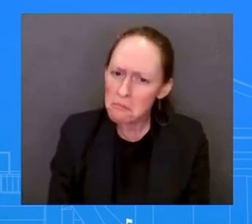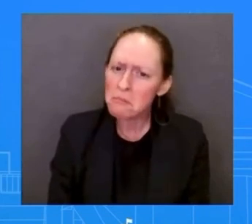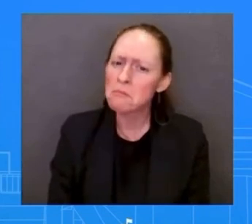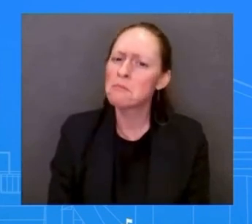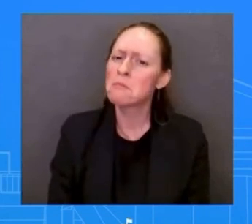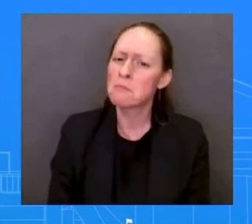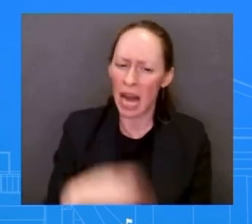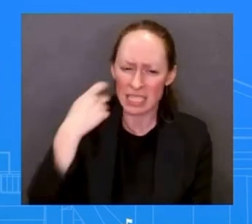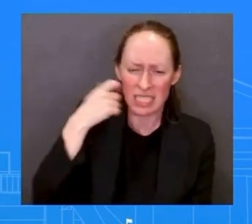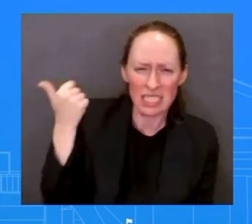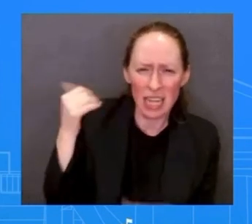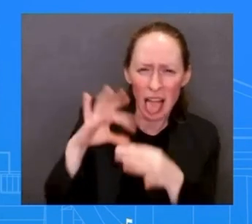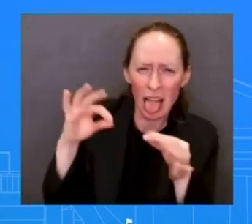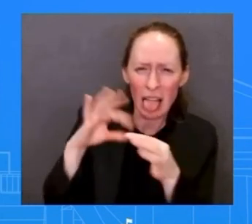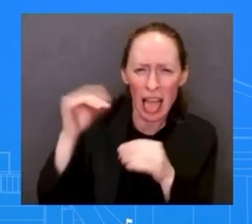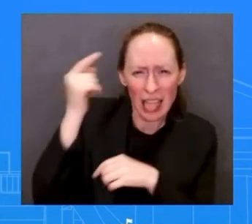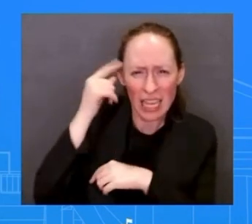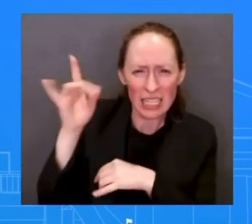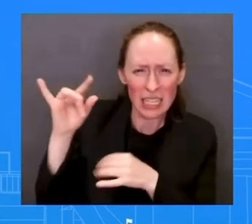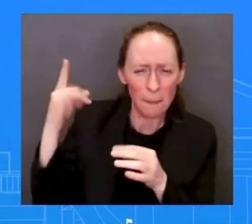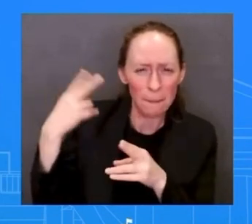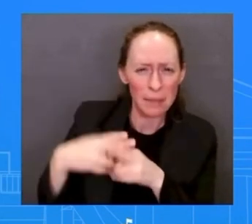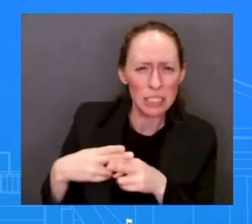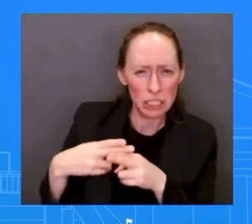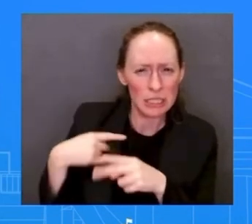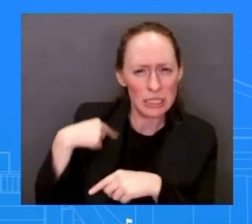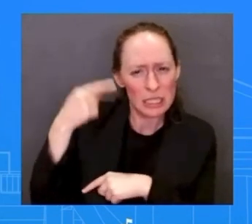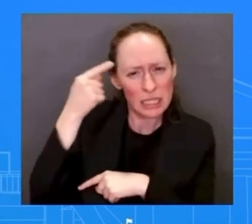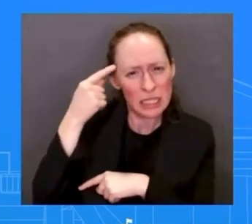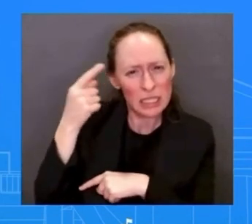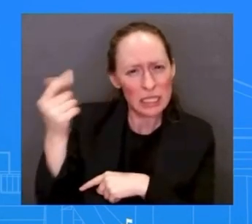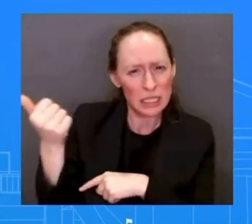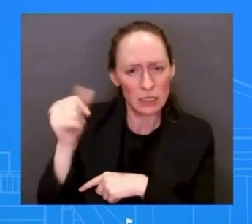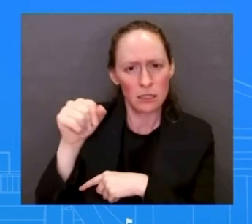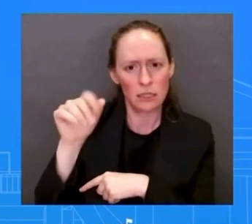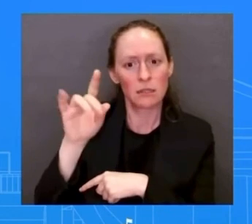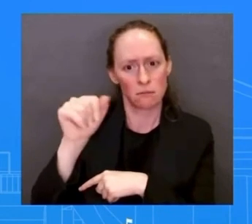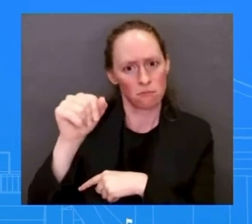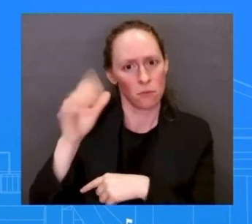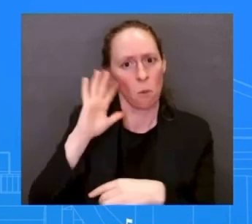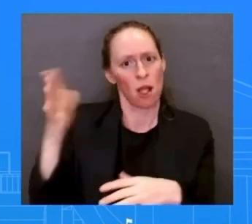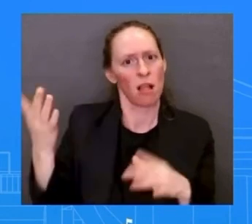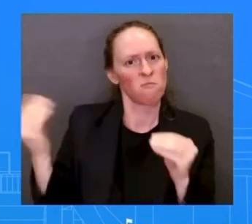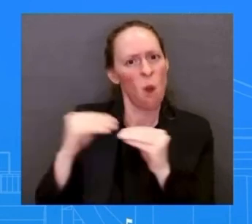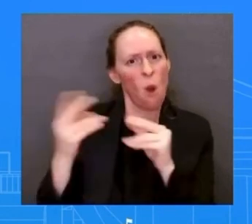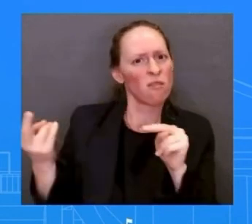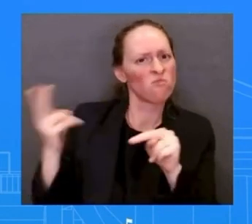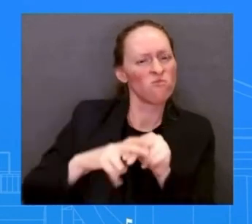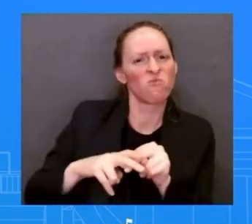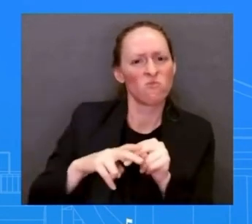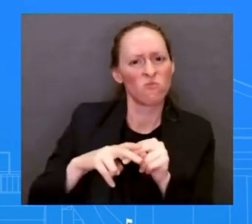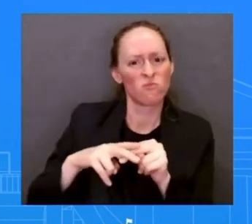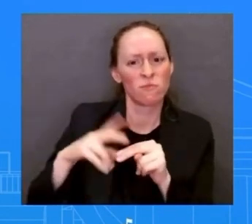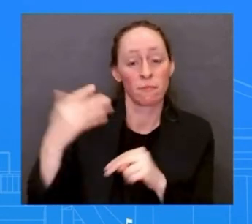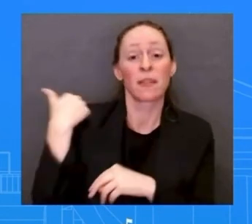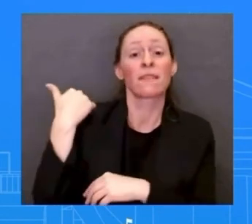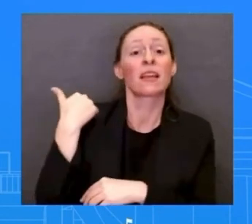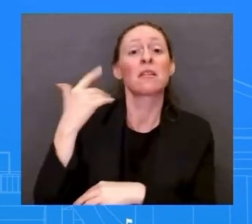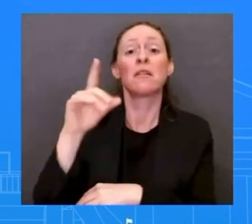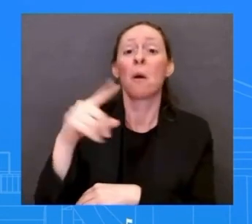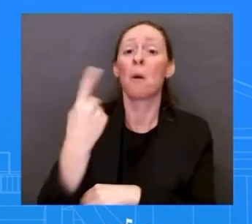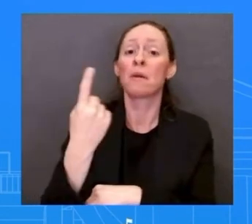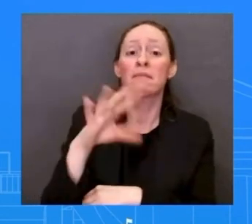did expand the Pell Grant, right? Remember, he was talking about it used to cover about 50% or more, and now it's lost, it's